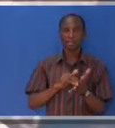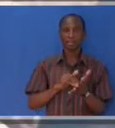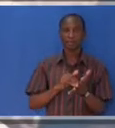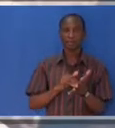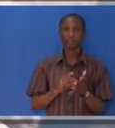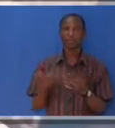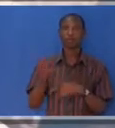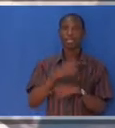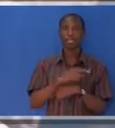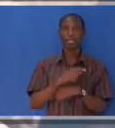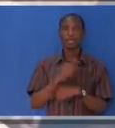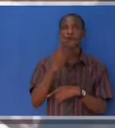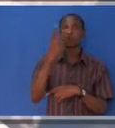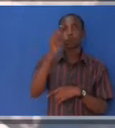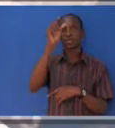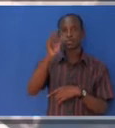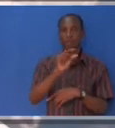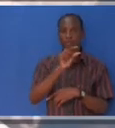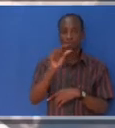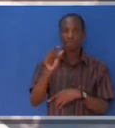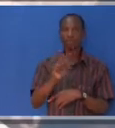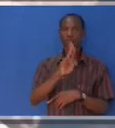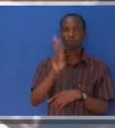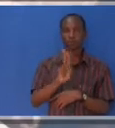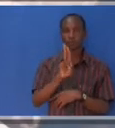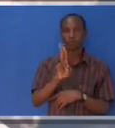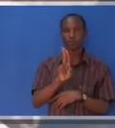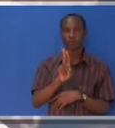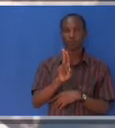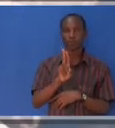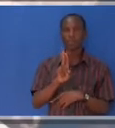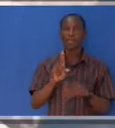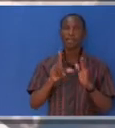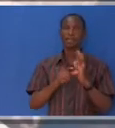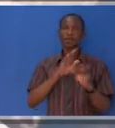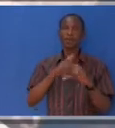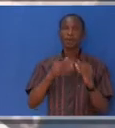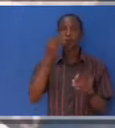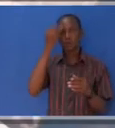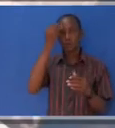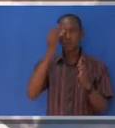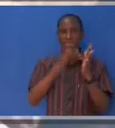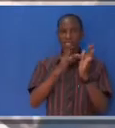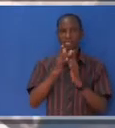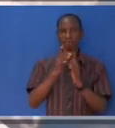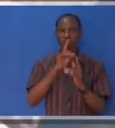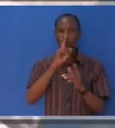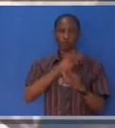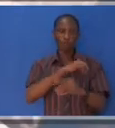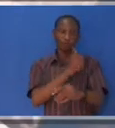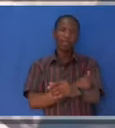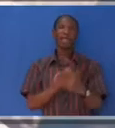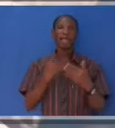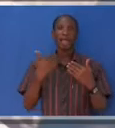text ahuru mi enu bi ho nso a ye behwe ye die hu ne say Jesus Christ no o to me kasi